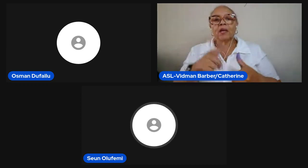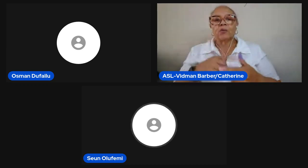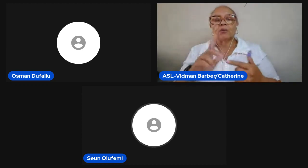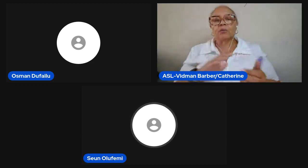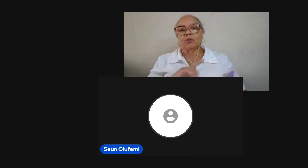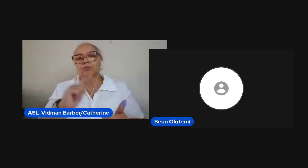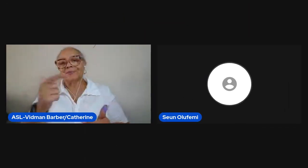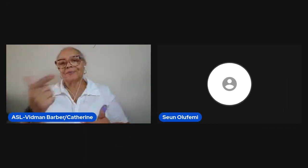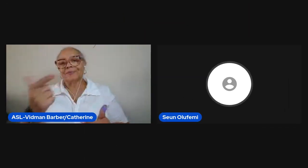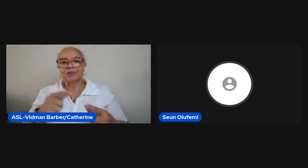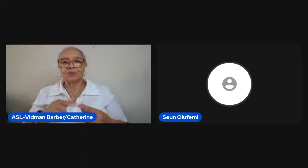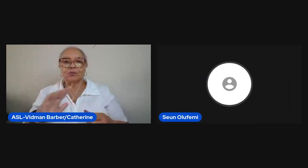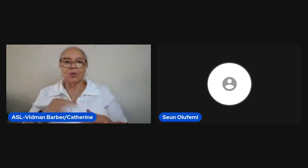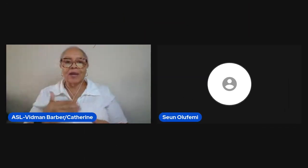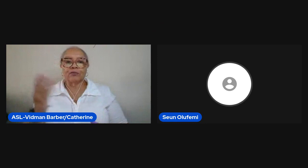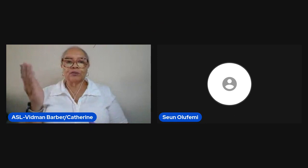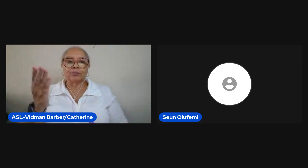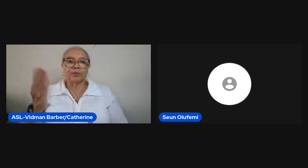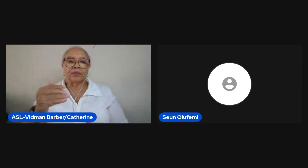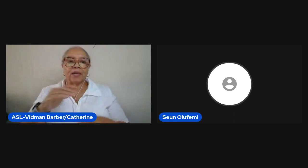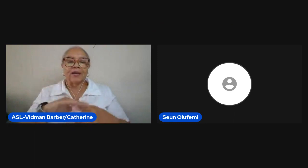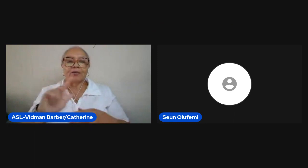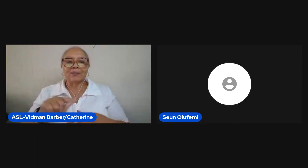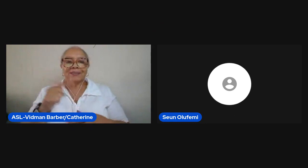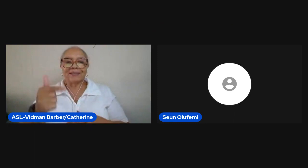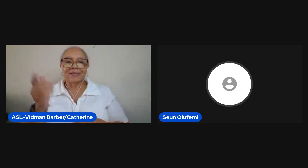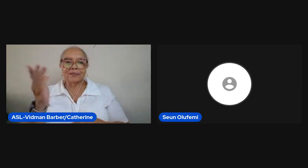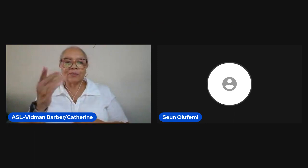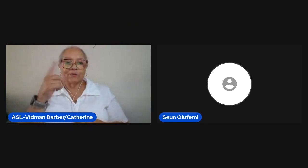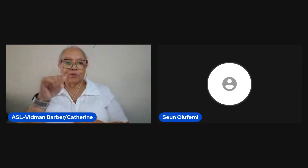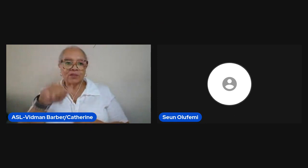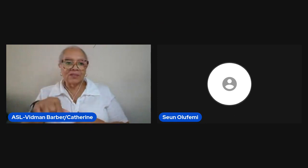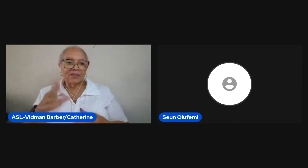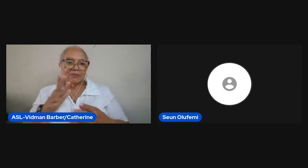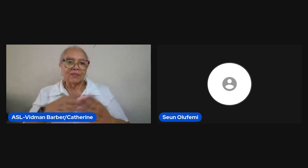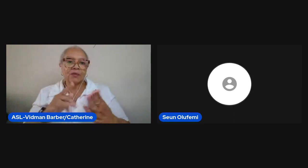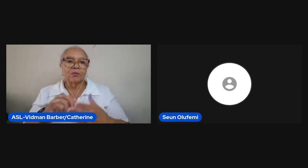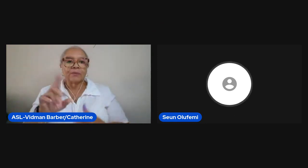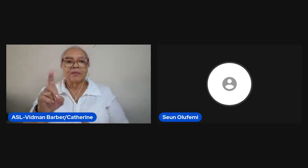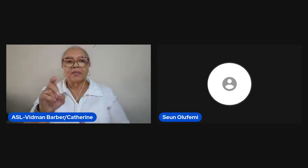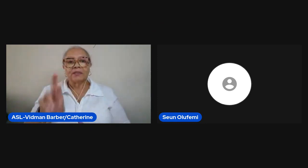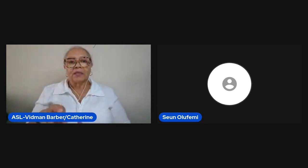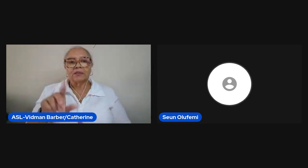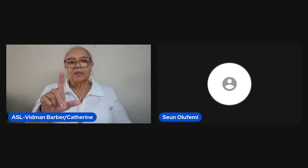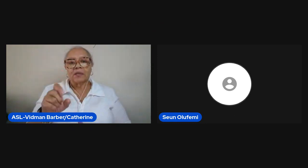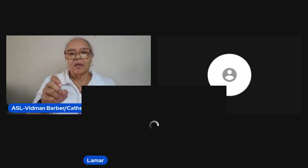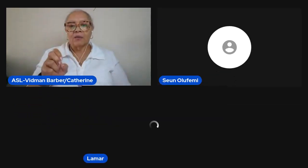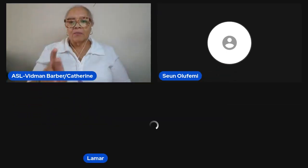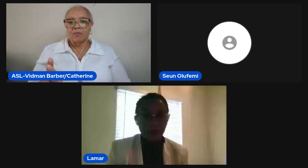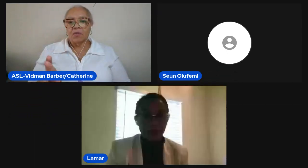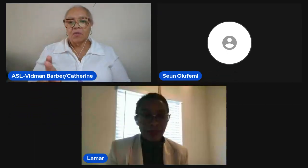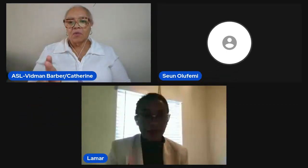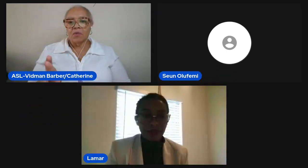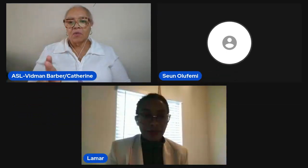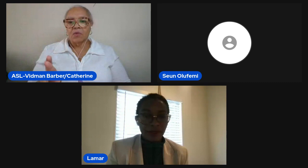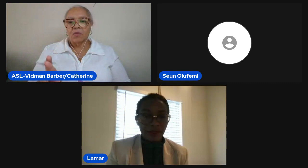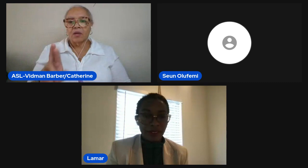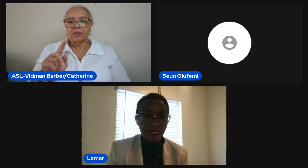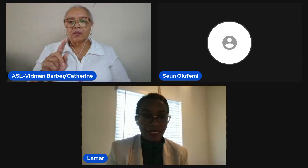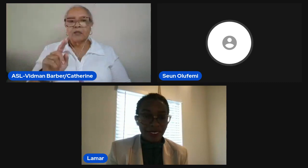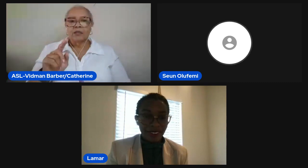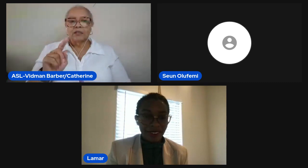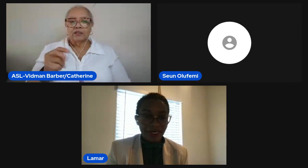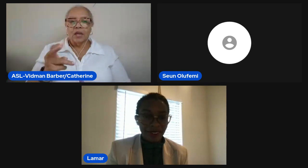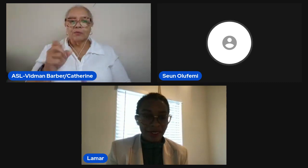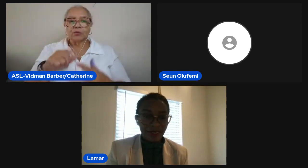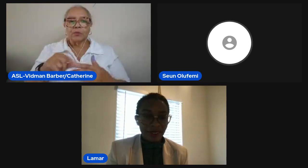next to our speaker. Our next speaker for this section will be Dr. Lamar Thomas, which is probably going to be our last speaker for this section.